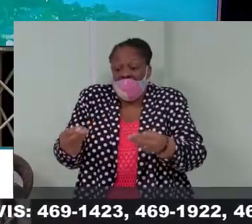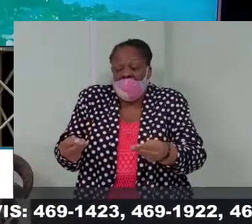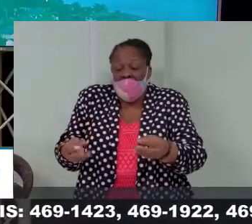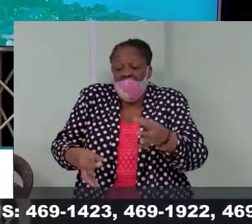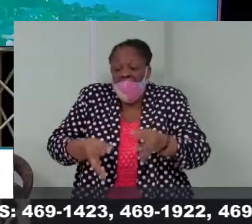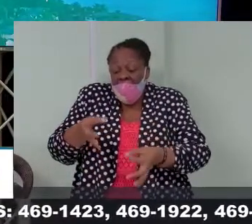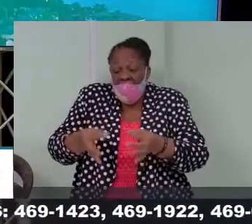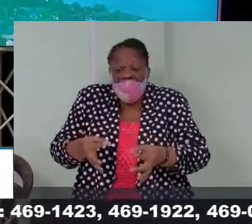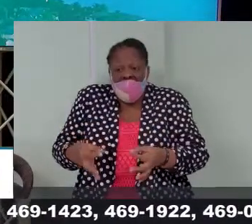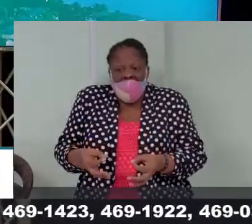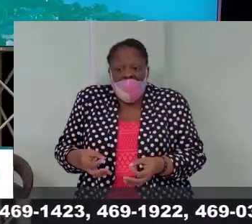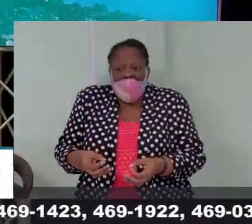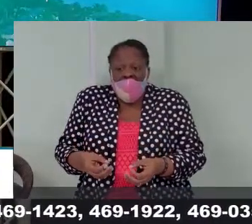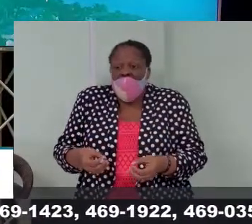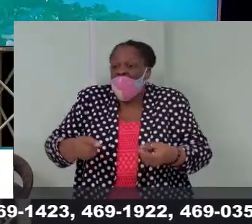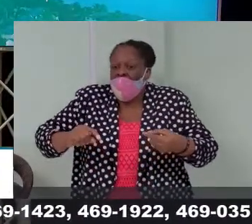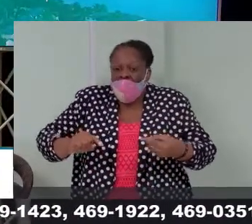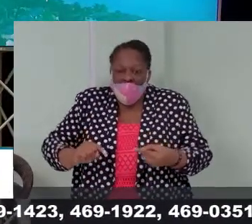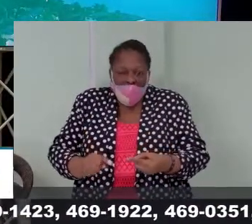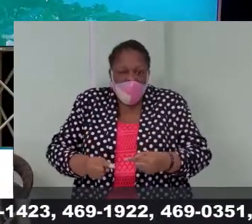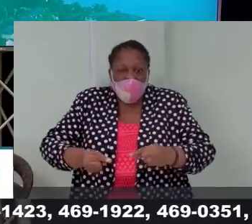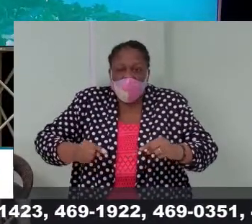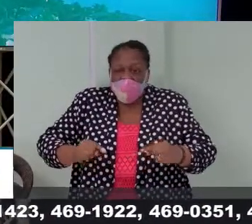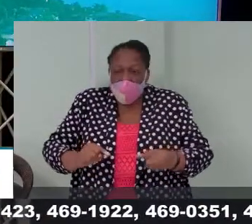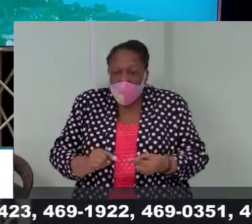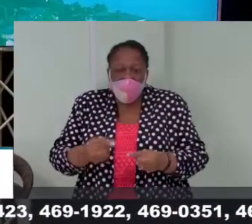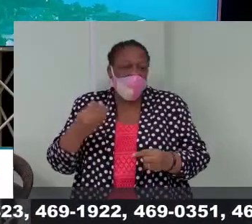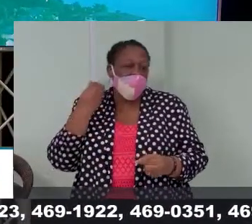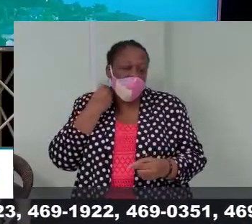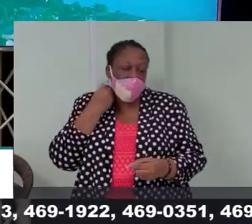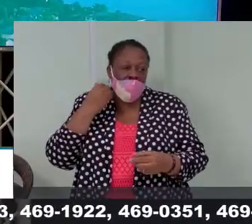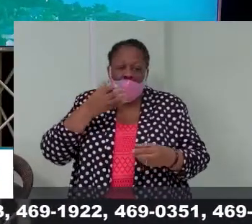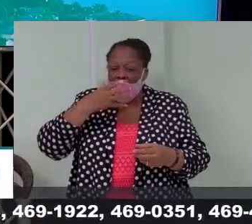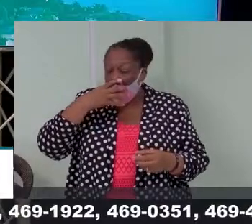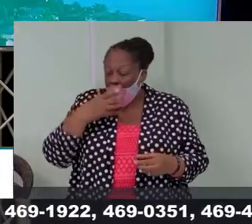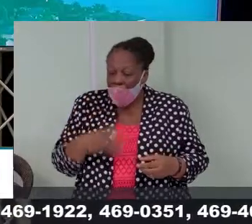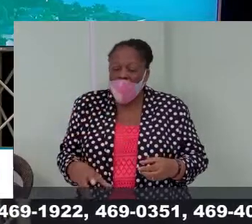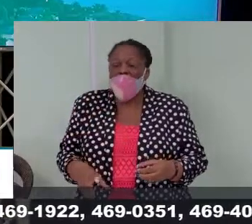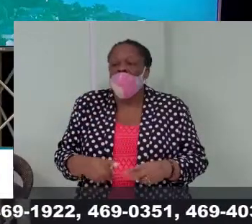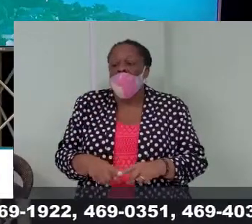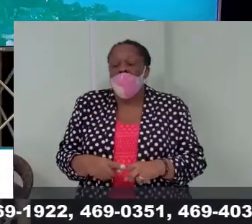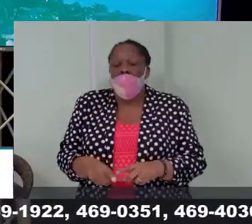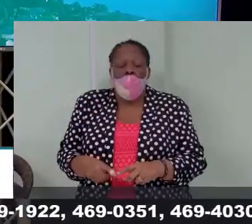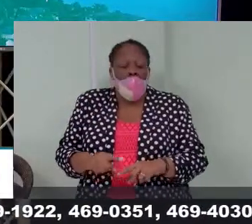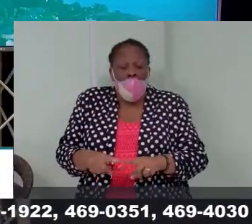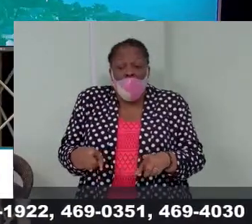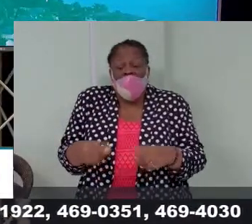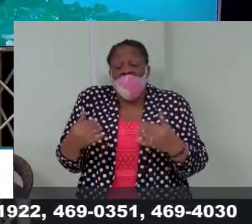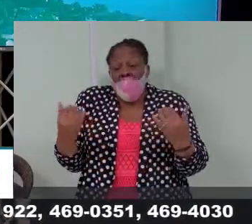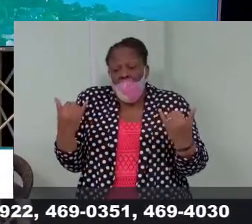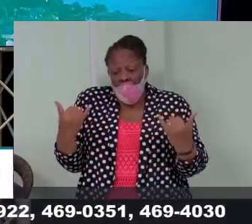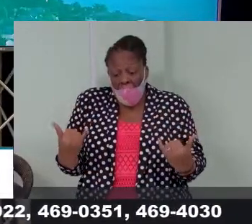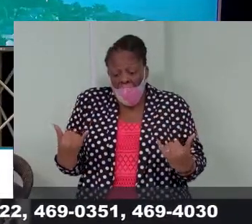persons, the disease might be self-limiting and they may not require any treatment.